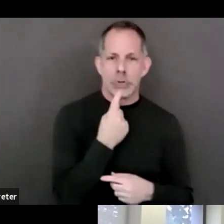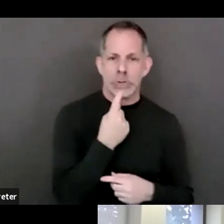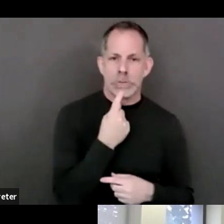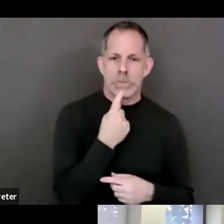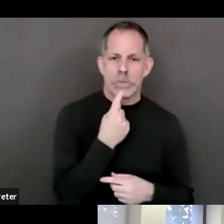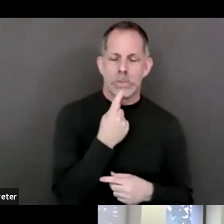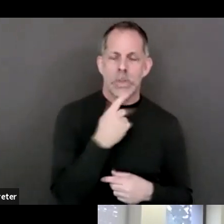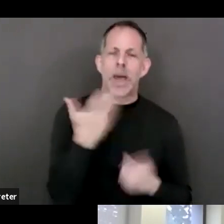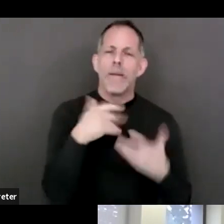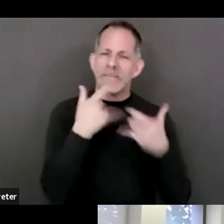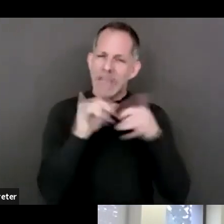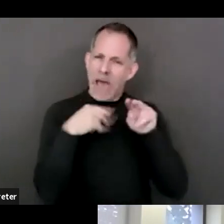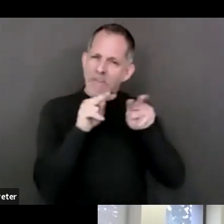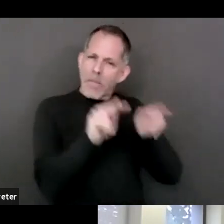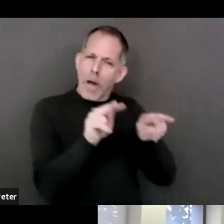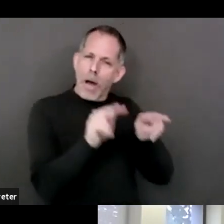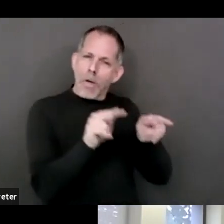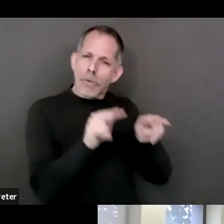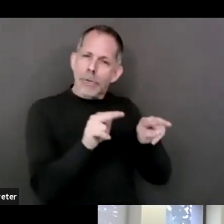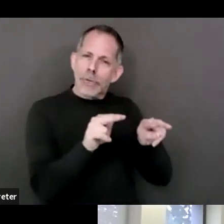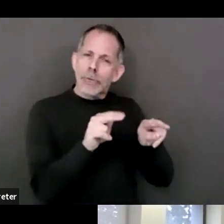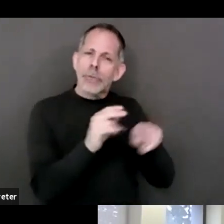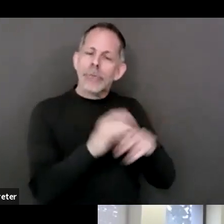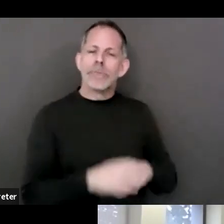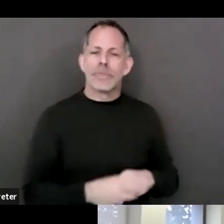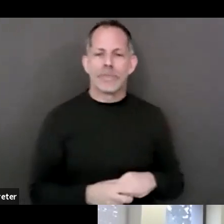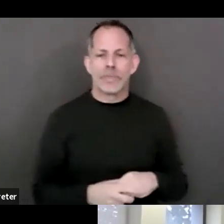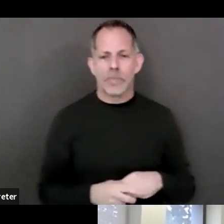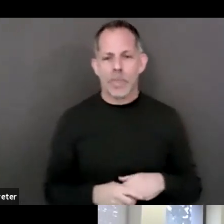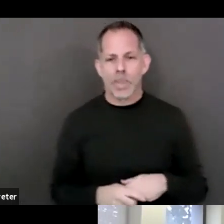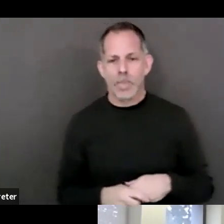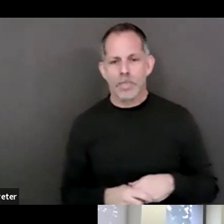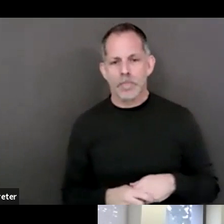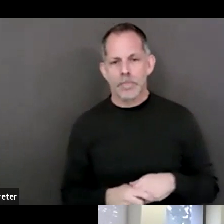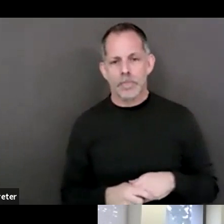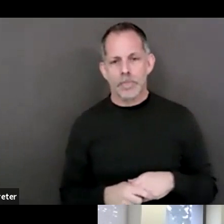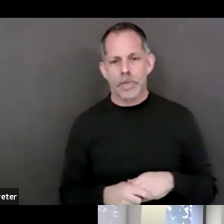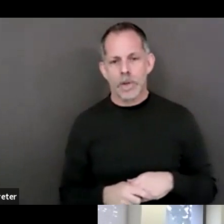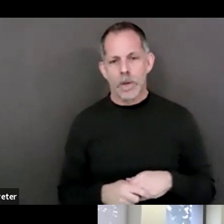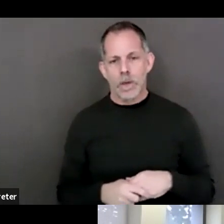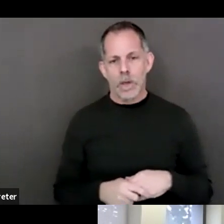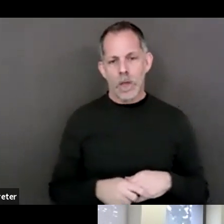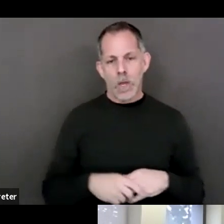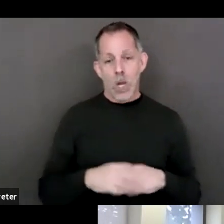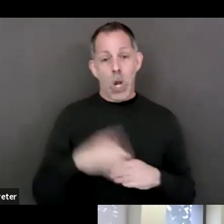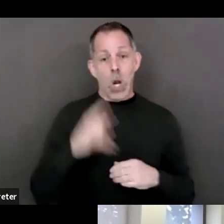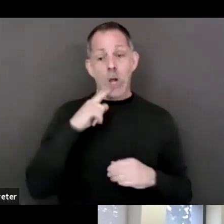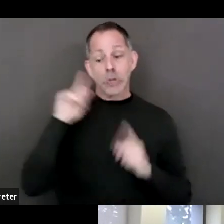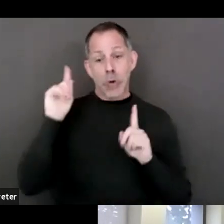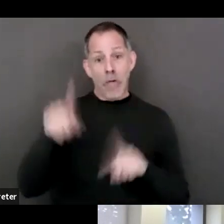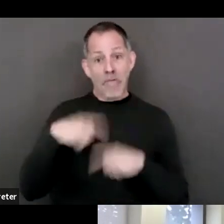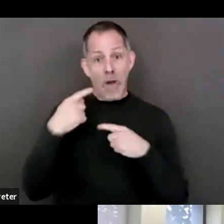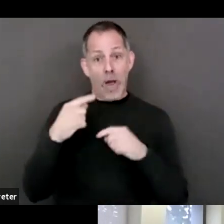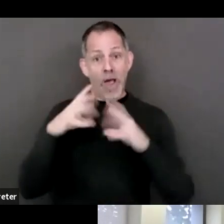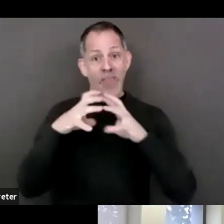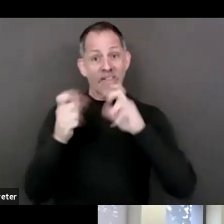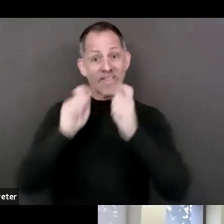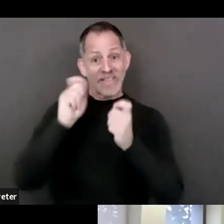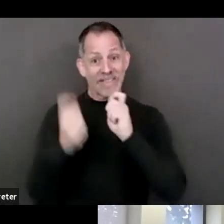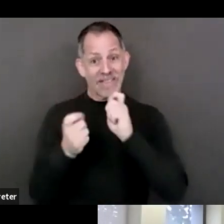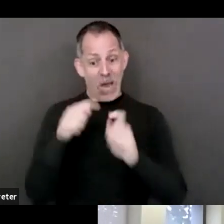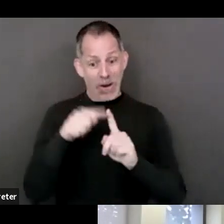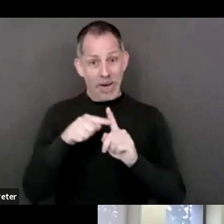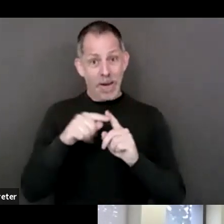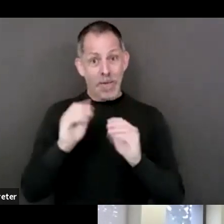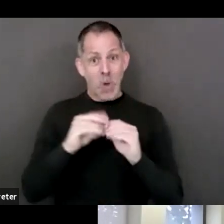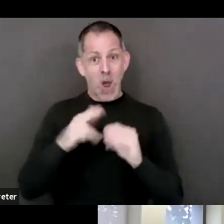we've seen that has a higher hospitalization rate than all the other cases is the P1 variant, with